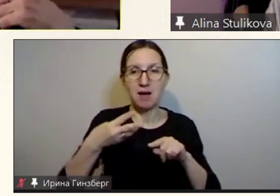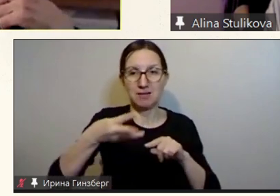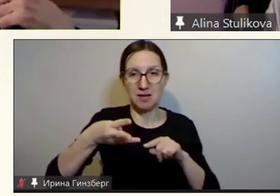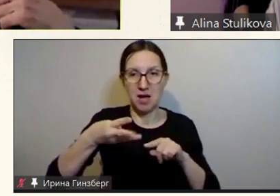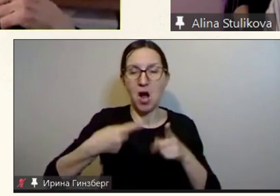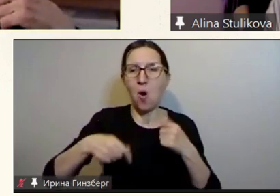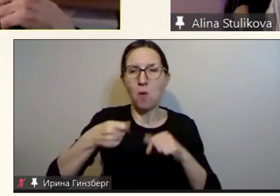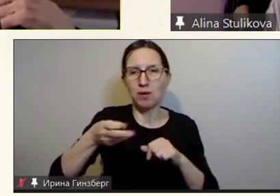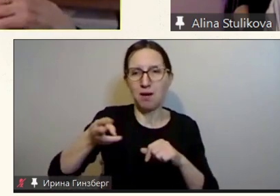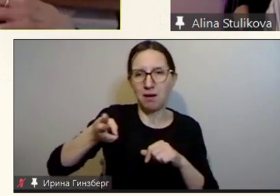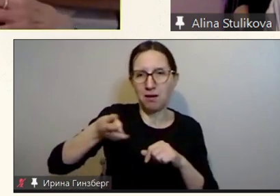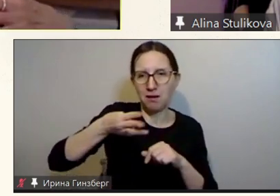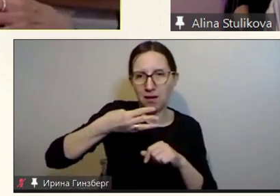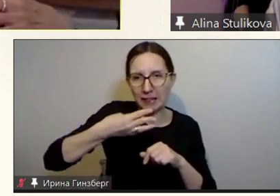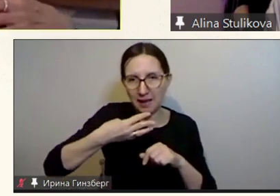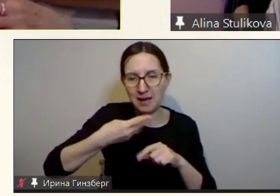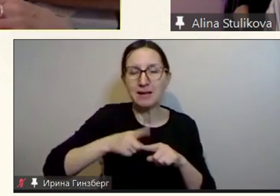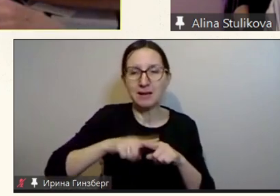in reverse,